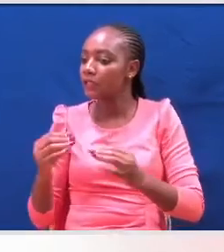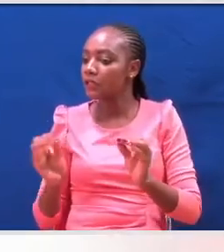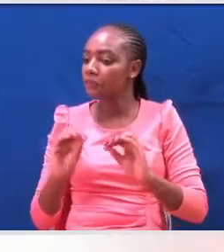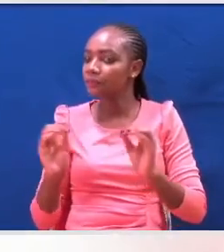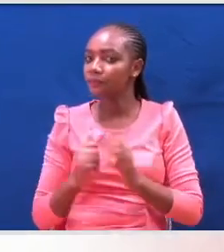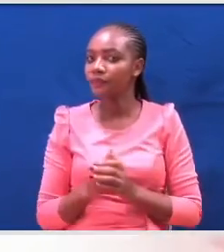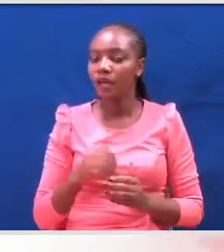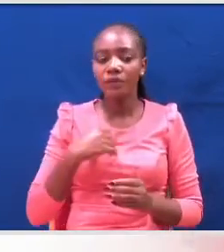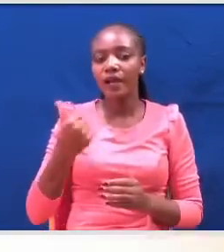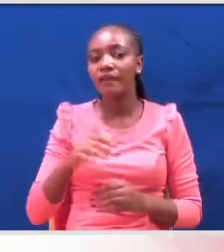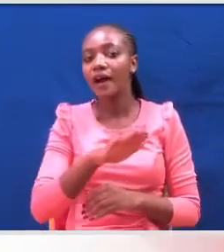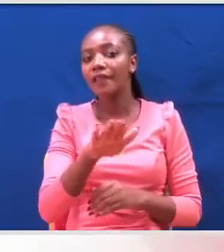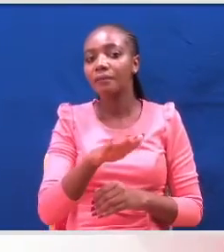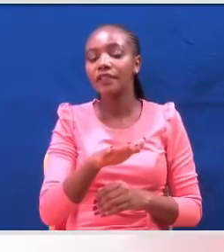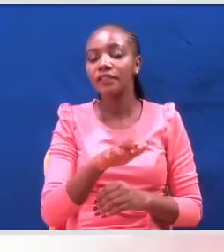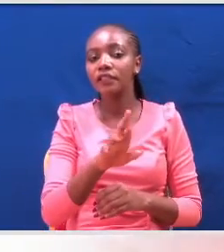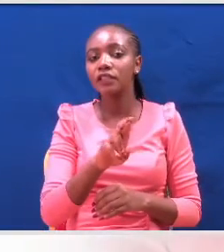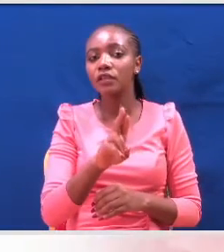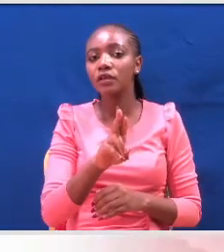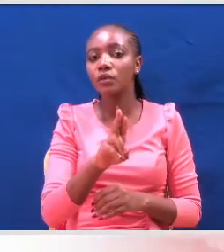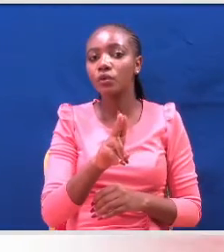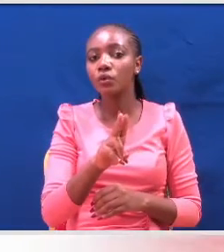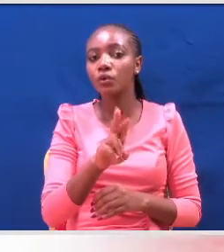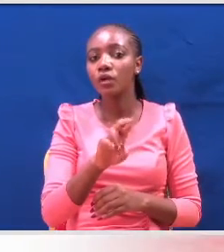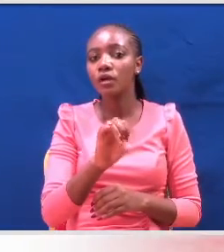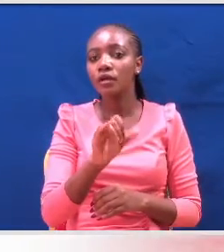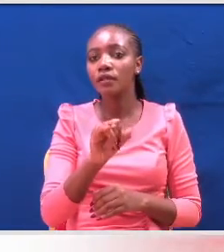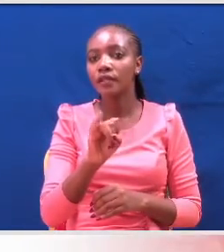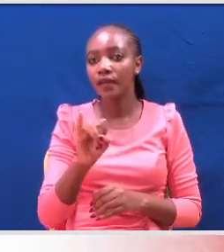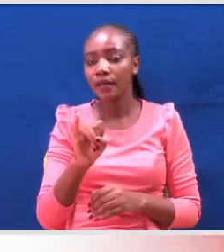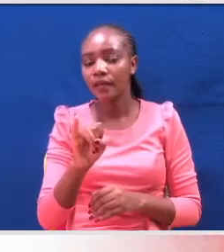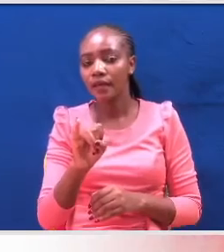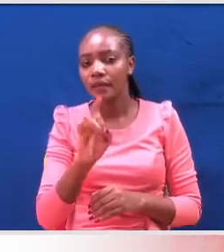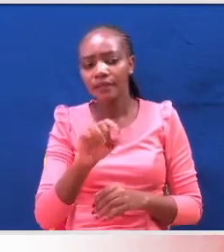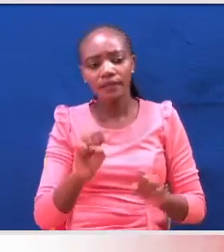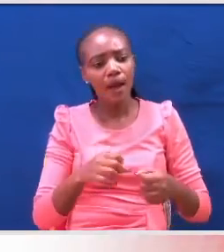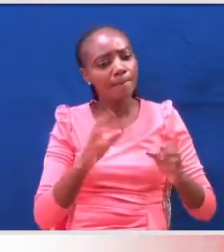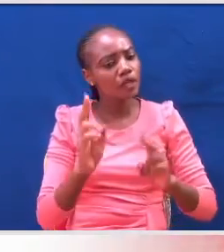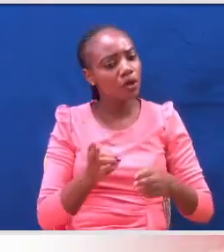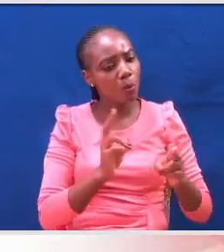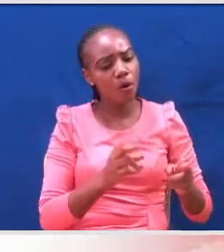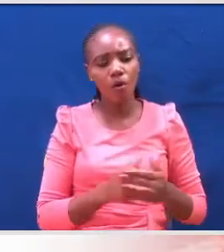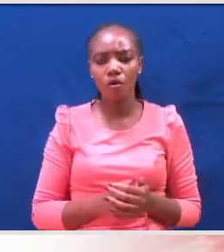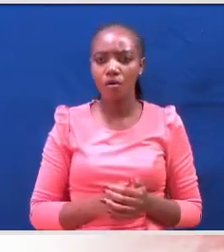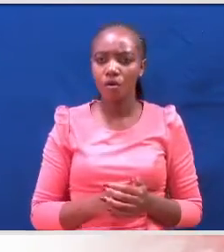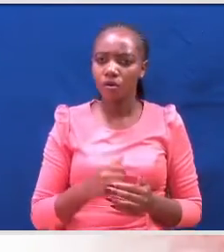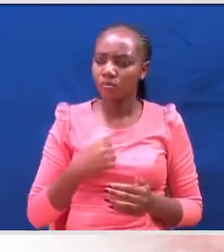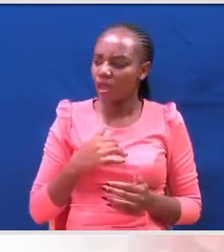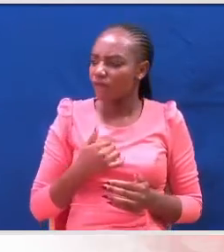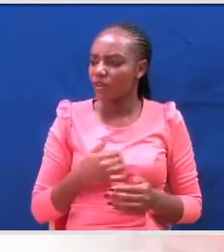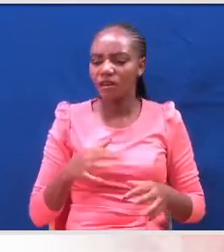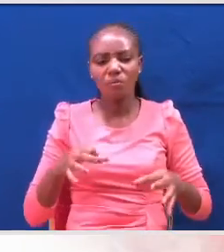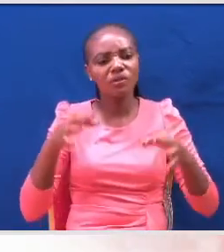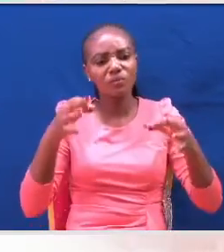pengine kama Arurie. Tuliona hiyo IEBC si walifanya kama kawaida. Kwa hivyo sioni haja ya kusema ati